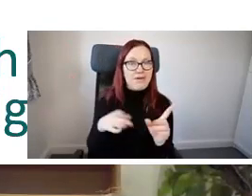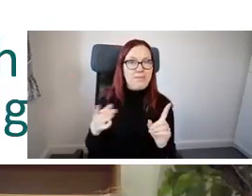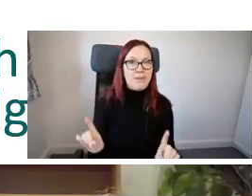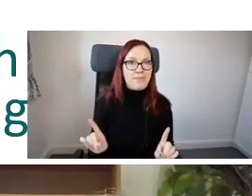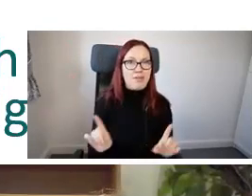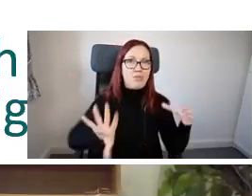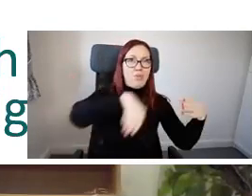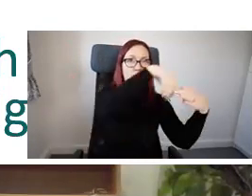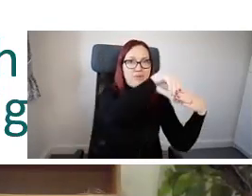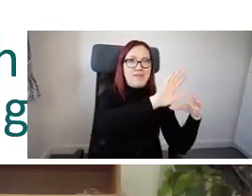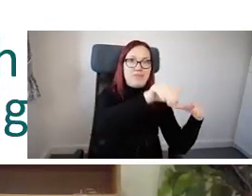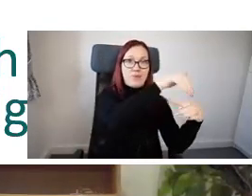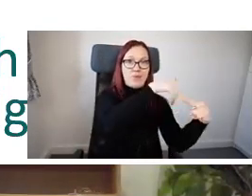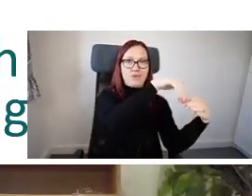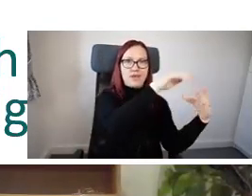this context.